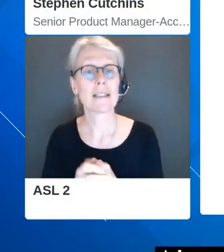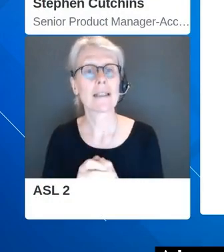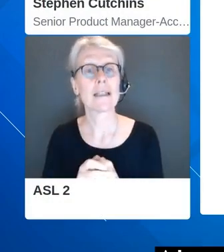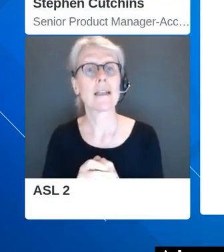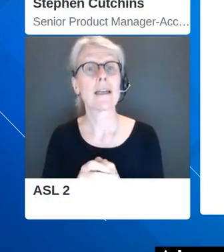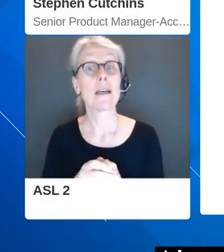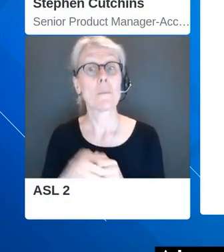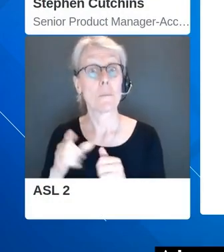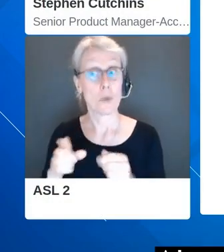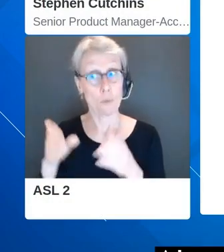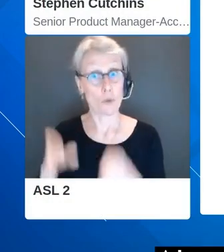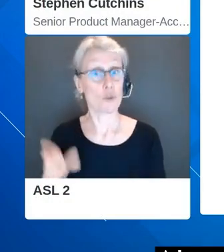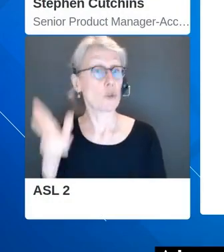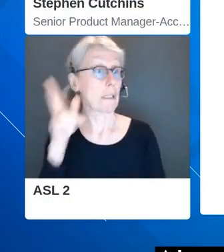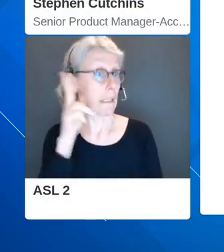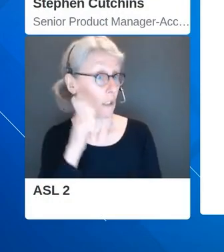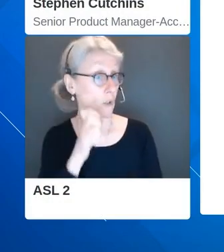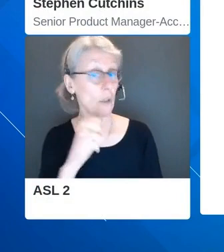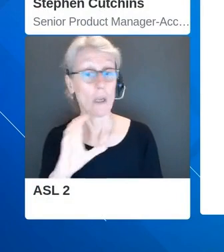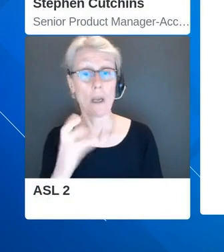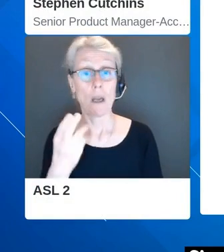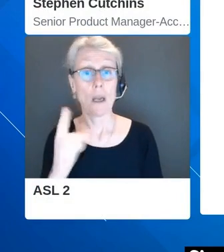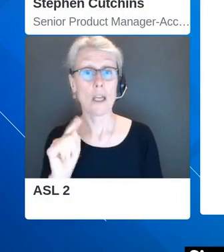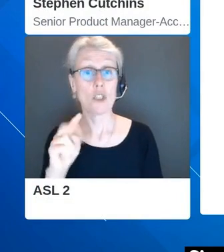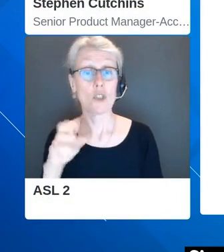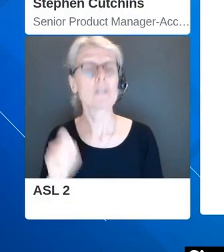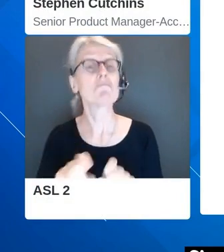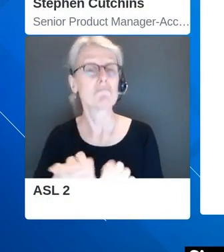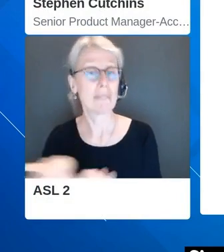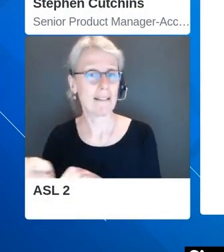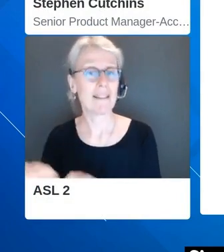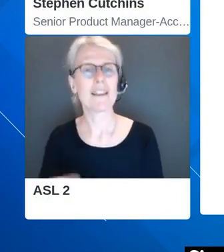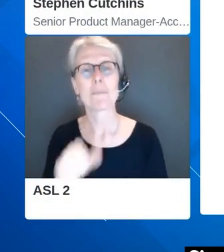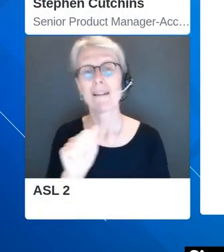how to spell it and they'll spell it correctly. Sign language